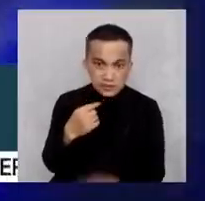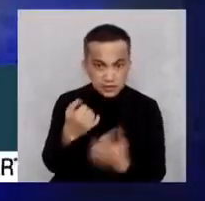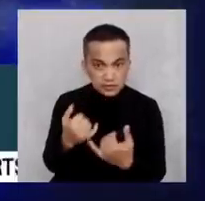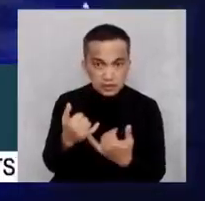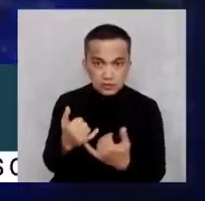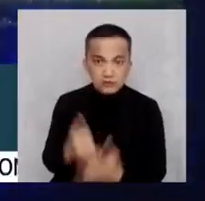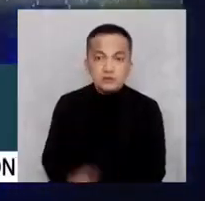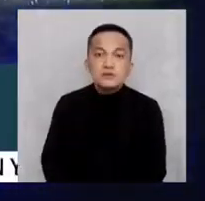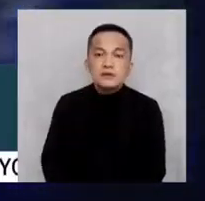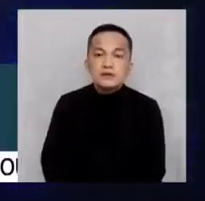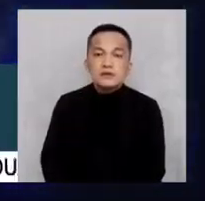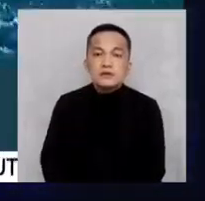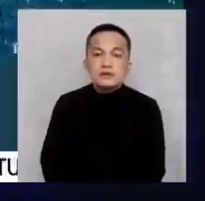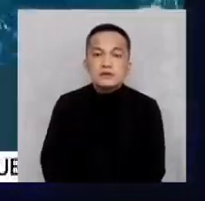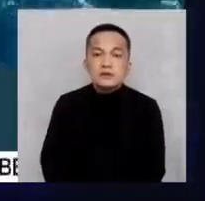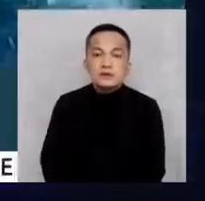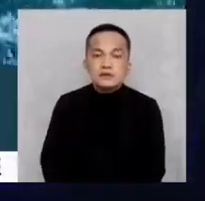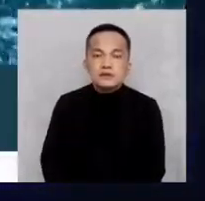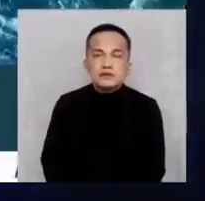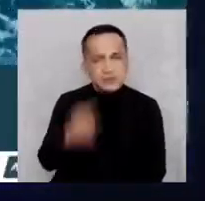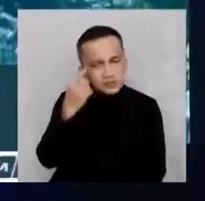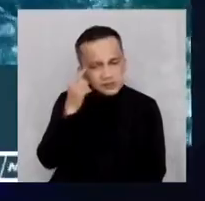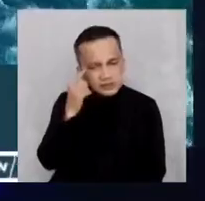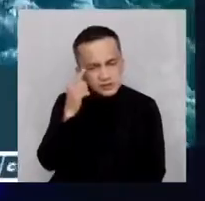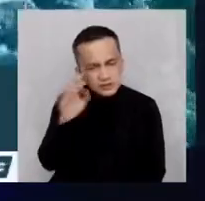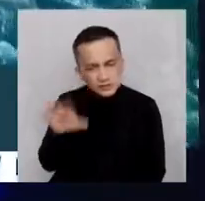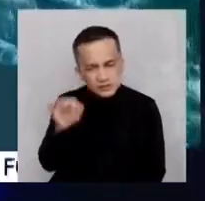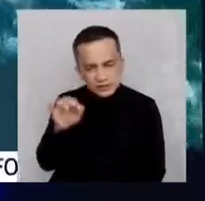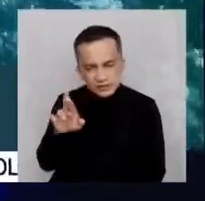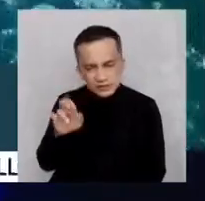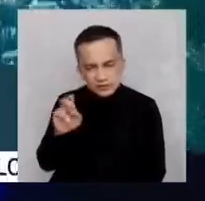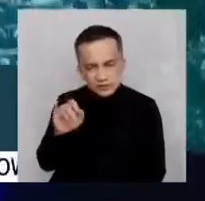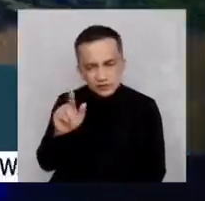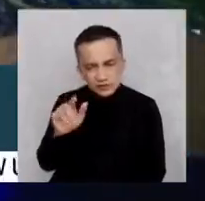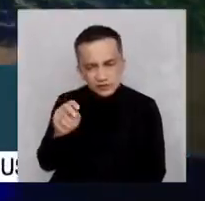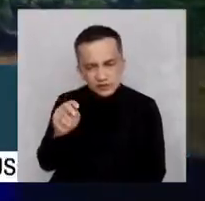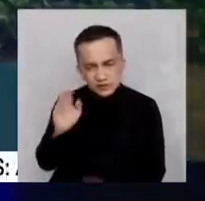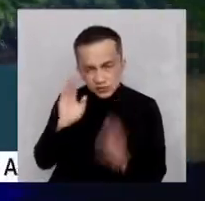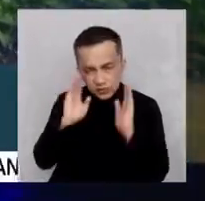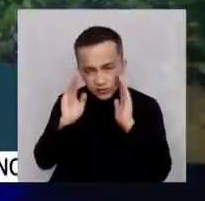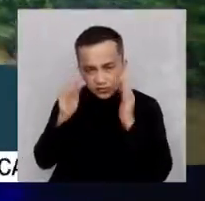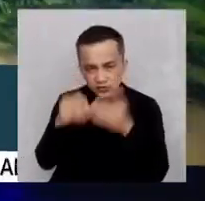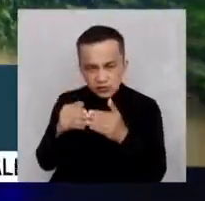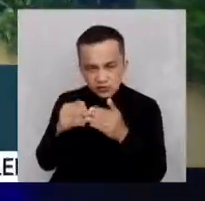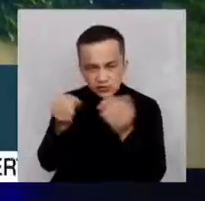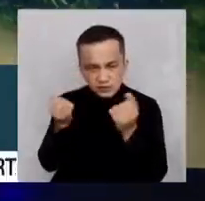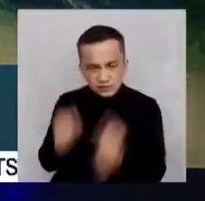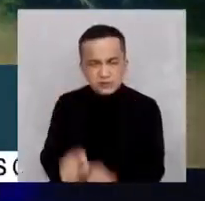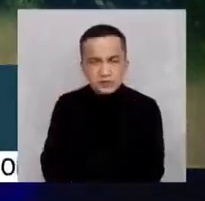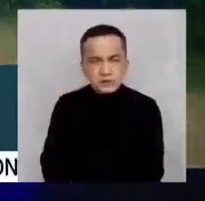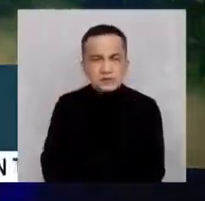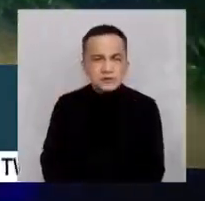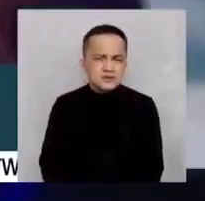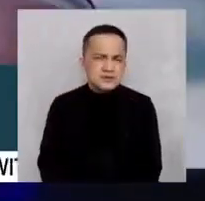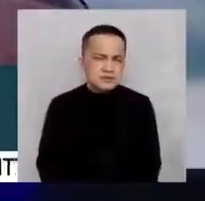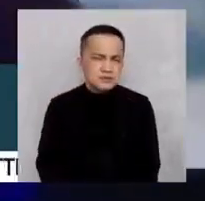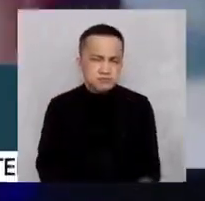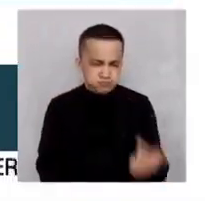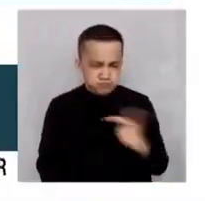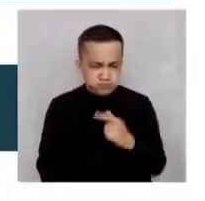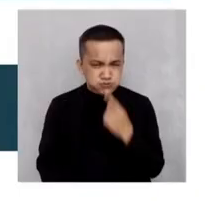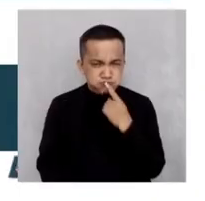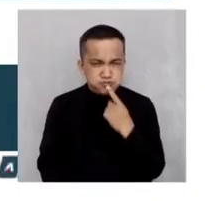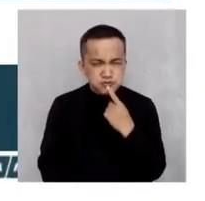I'm really thinking about filing a resolution just to focus on this issue. Mm-hmm. What's the thought